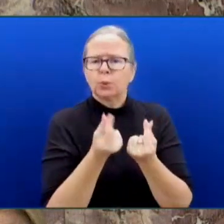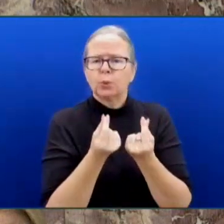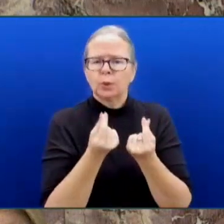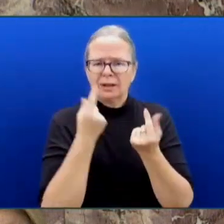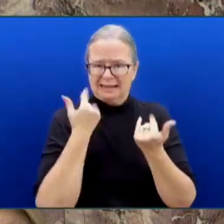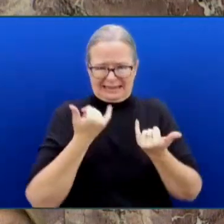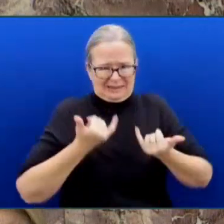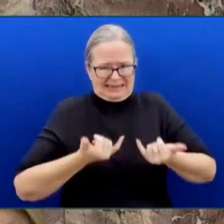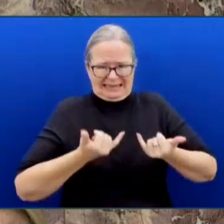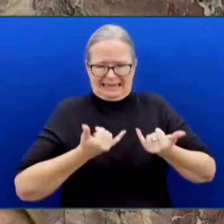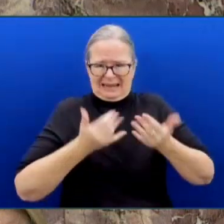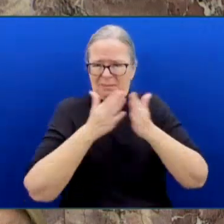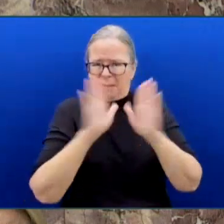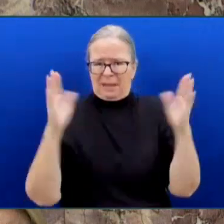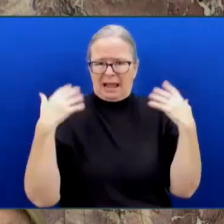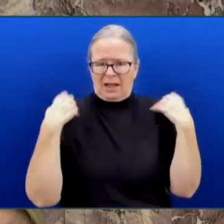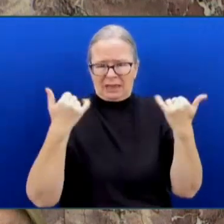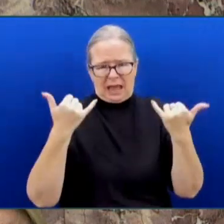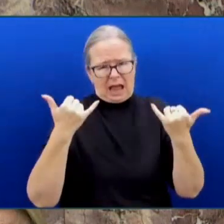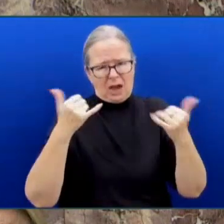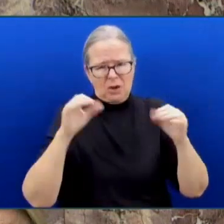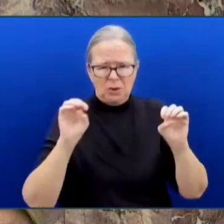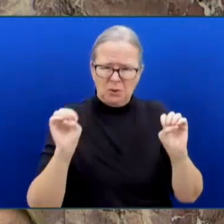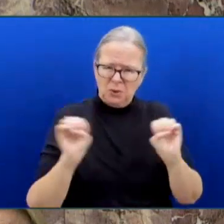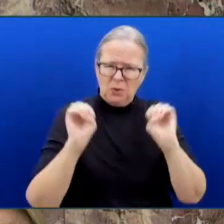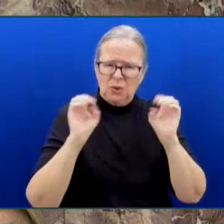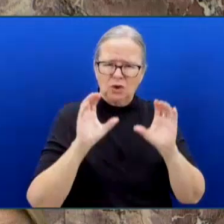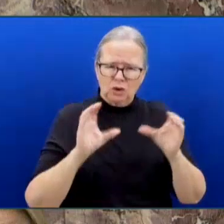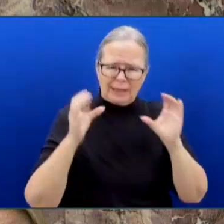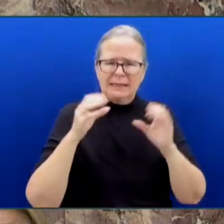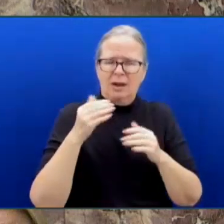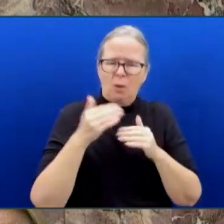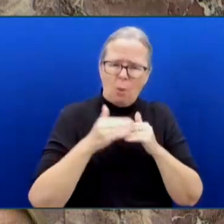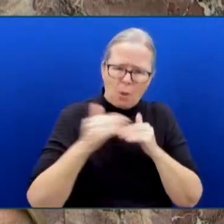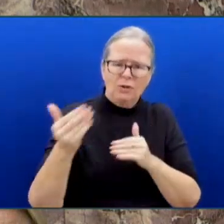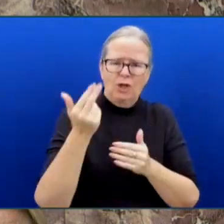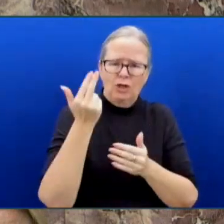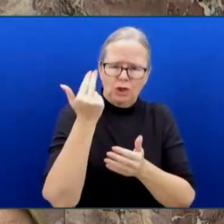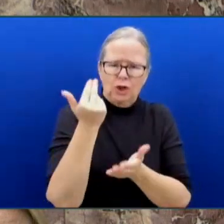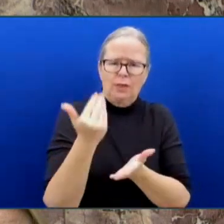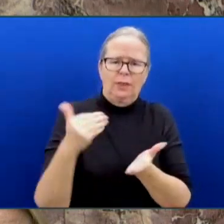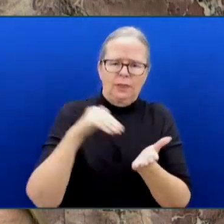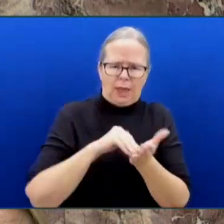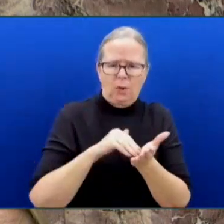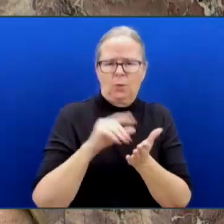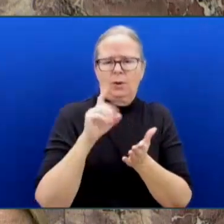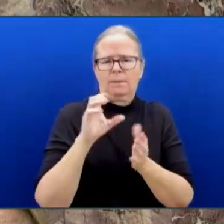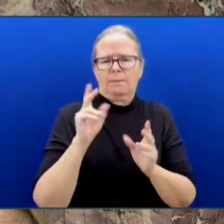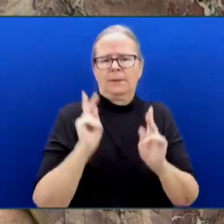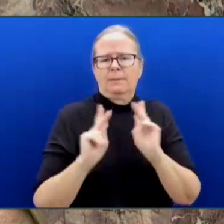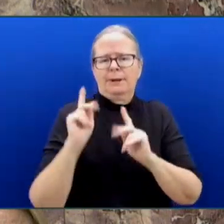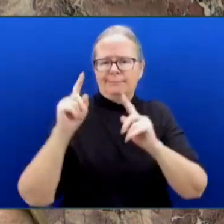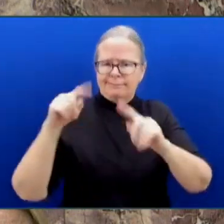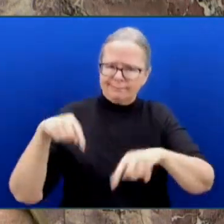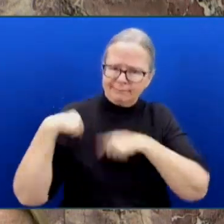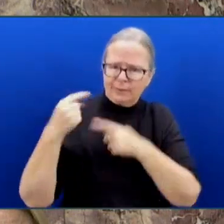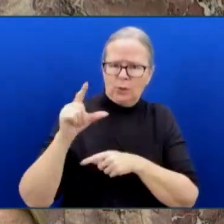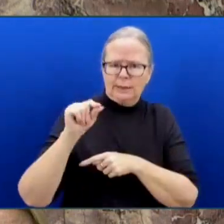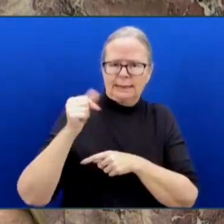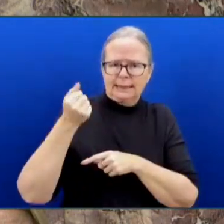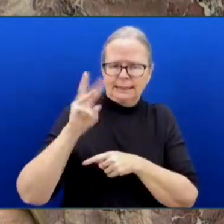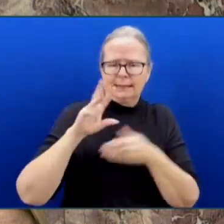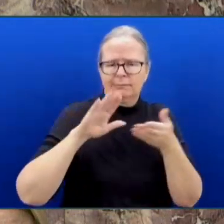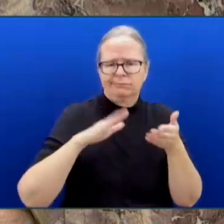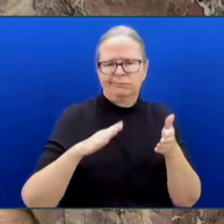lives of over 13,100 people so far since it was declared in 2016, over 1,800 British Columbians so far this